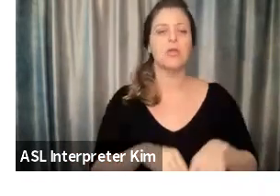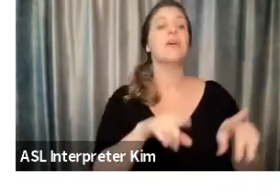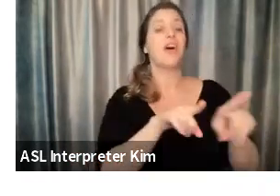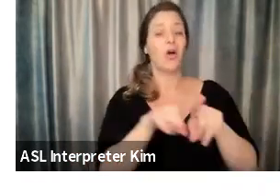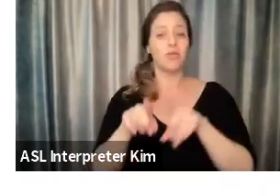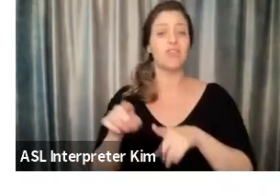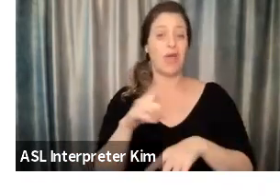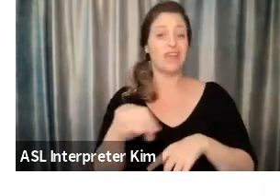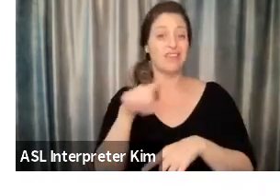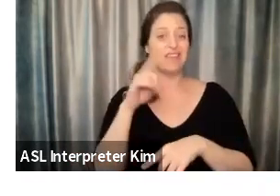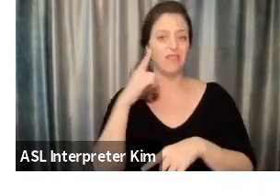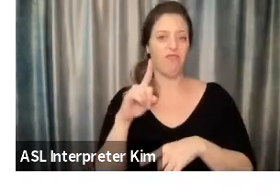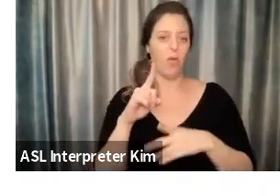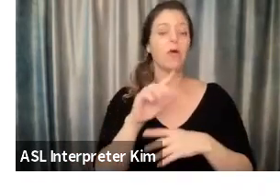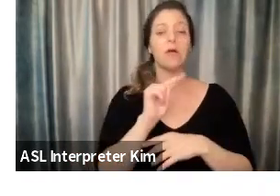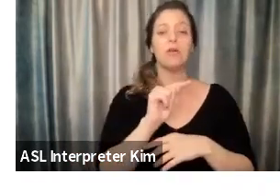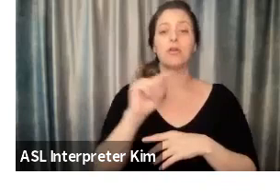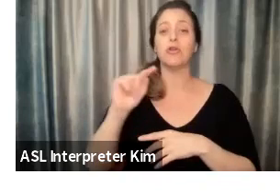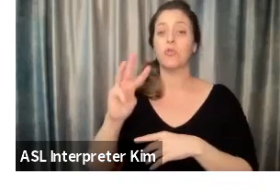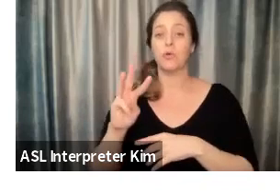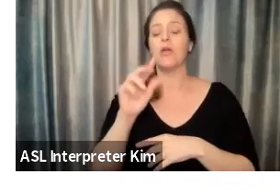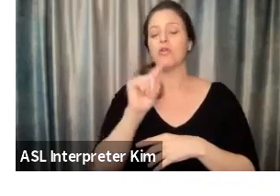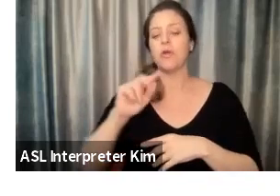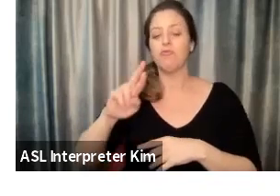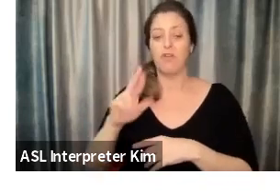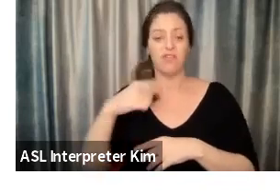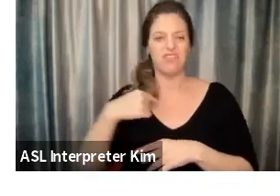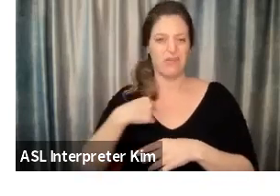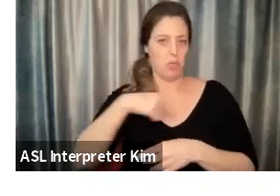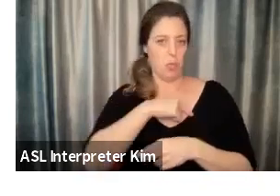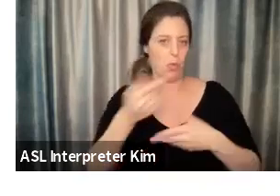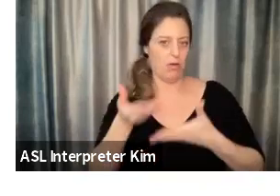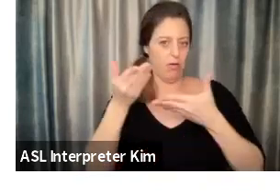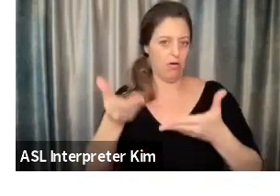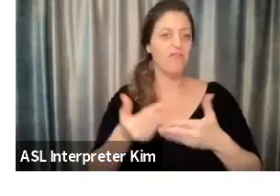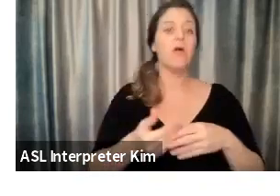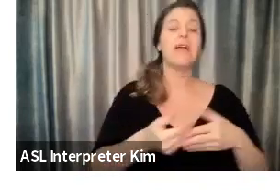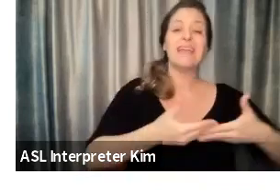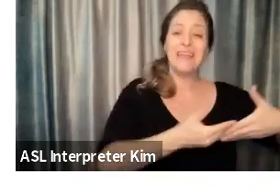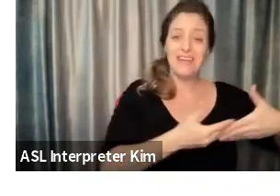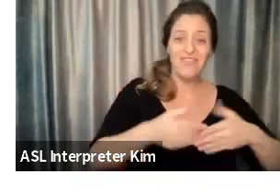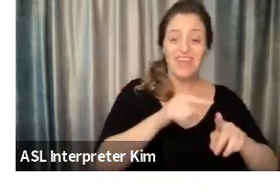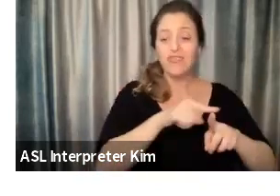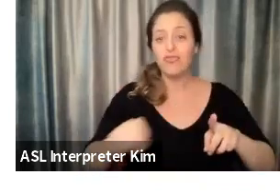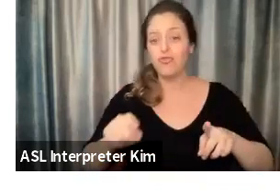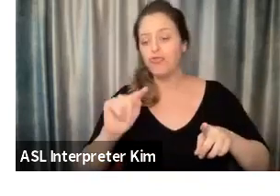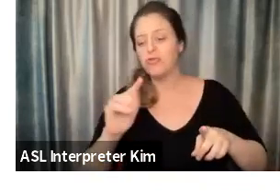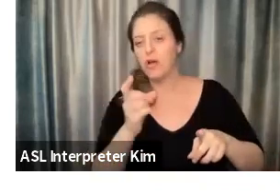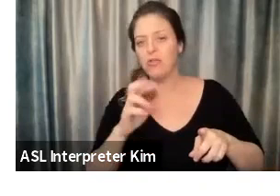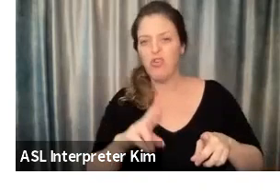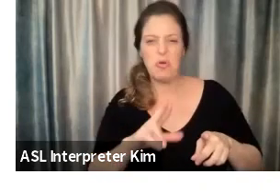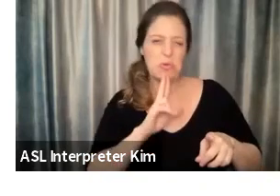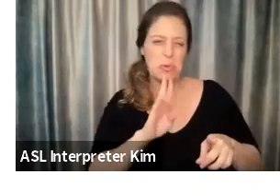Rivers offers. Half-day, full-day state preschool, state infant toddler program. They'll also